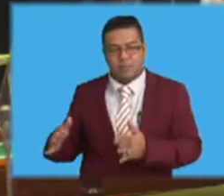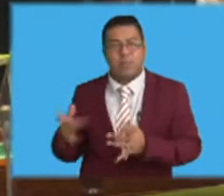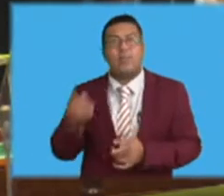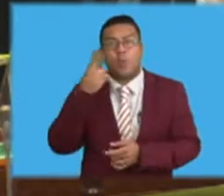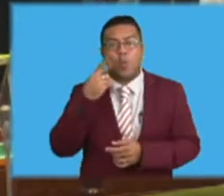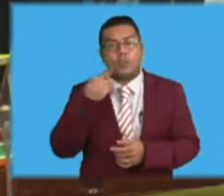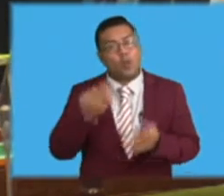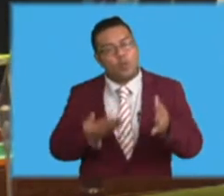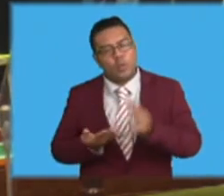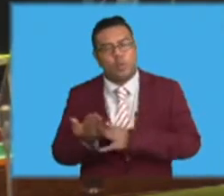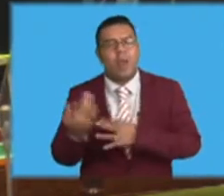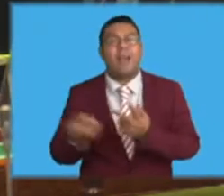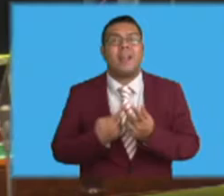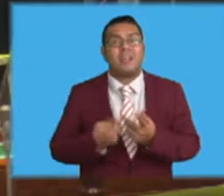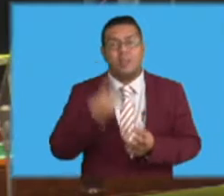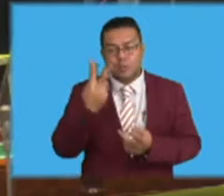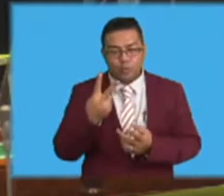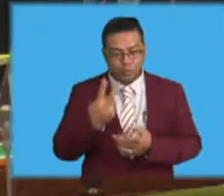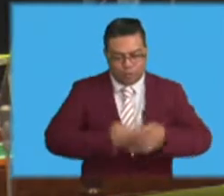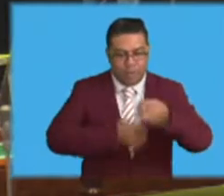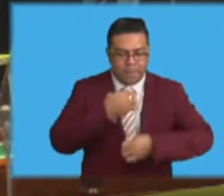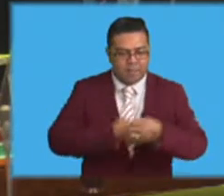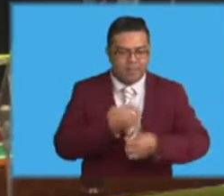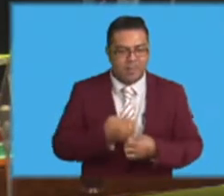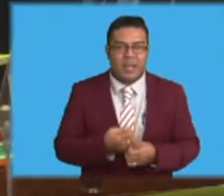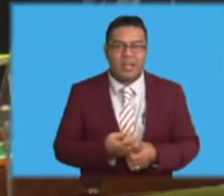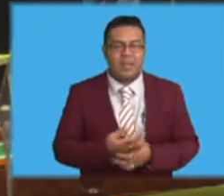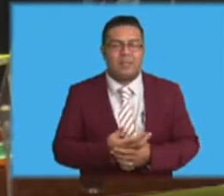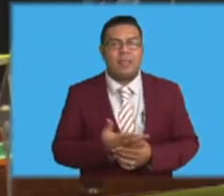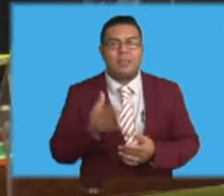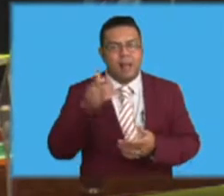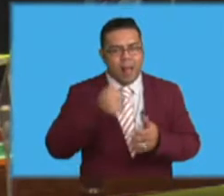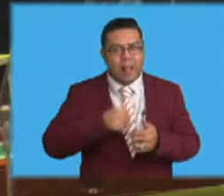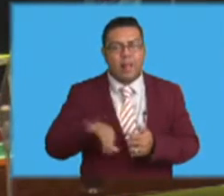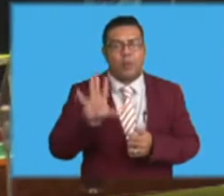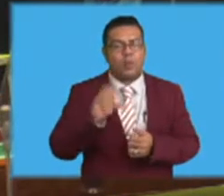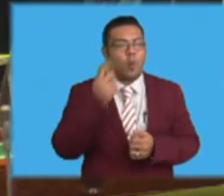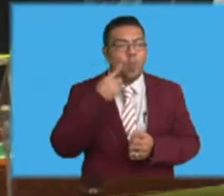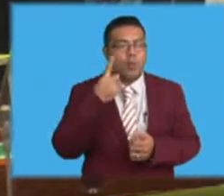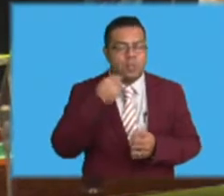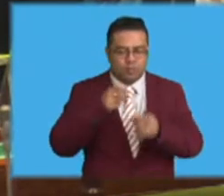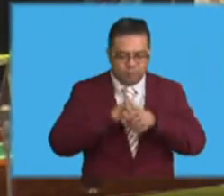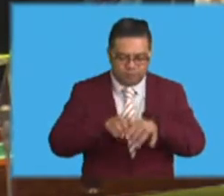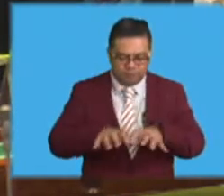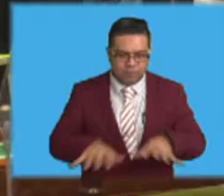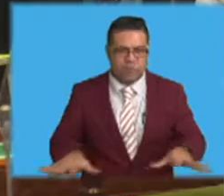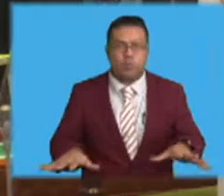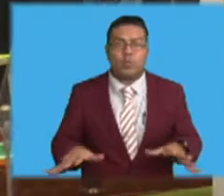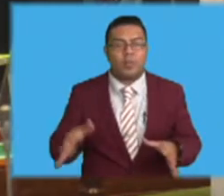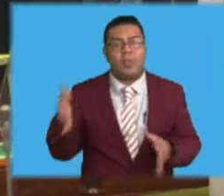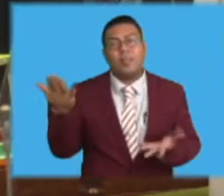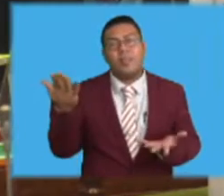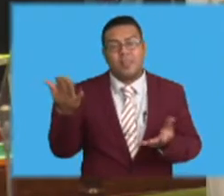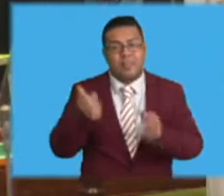goes through another 4 chambers that act as a soak pit, allowing the residual water to seep into the ground. Yes, Madam